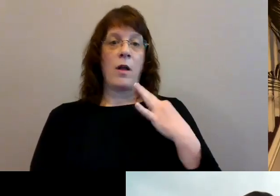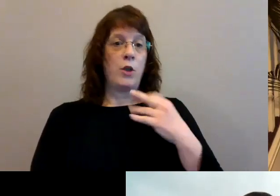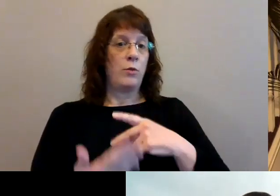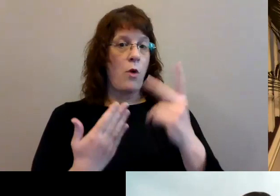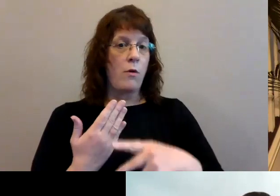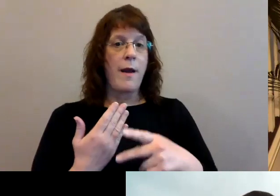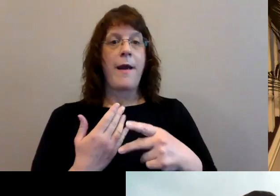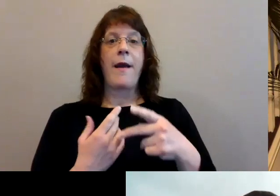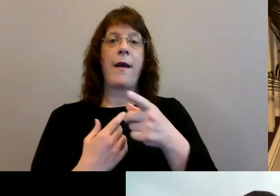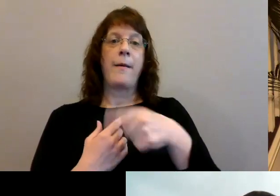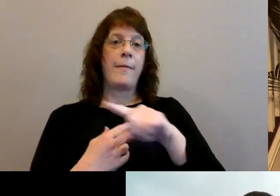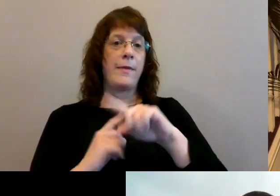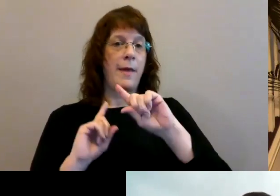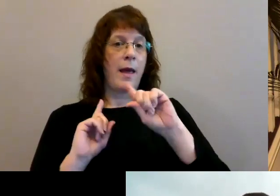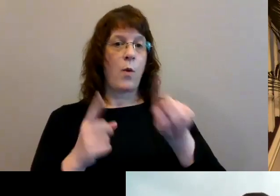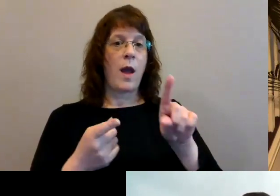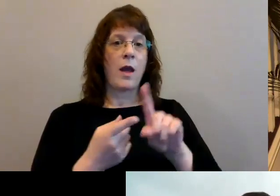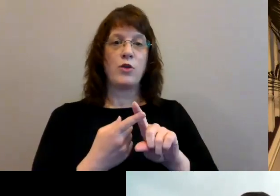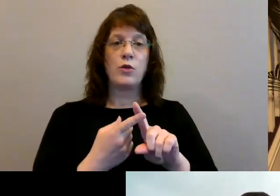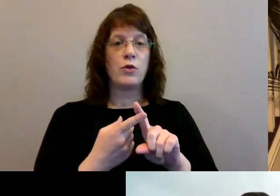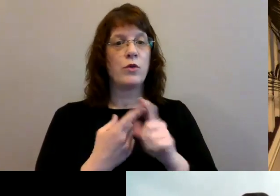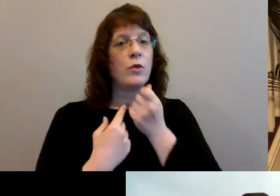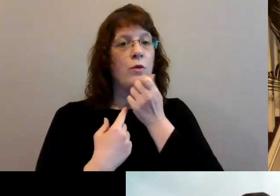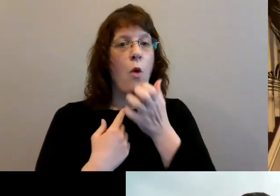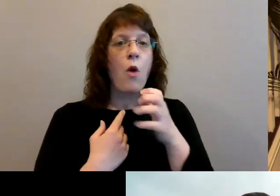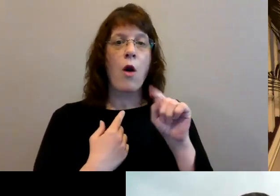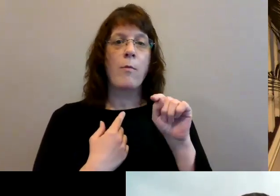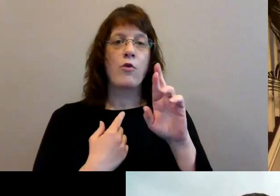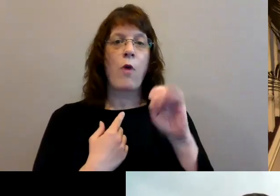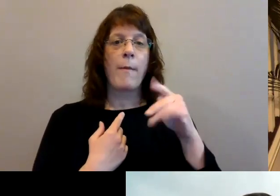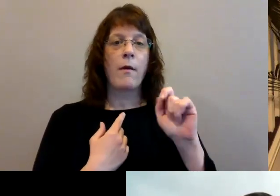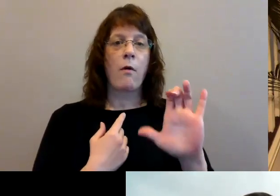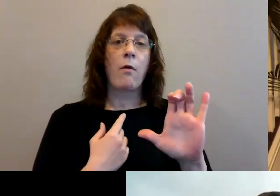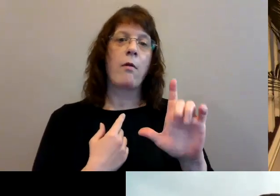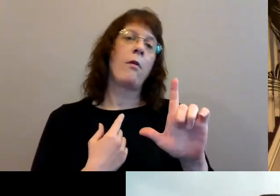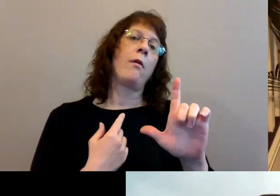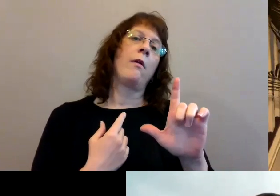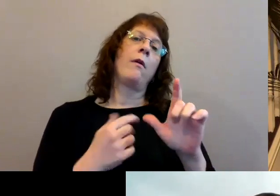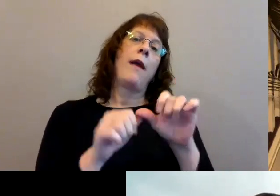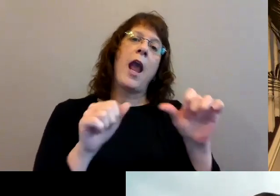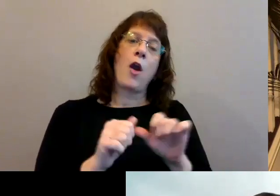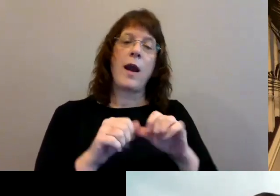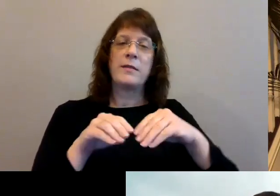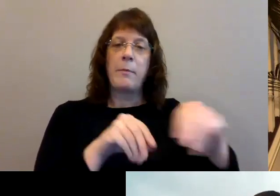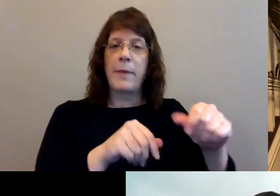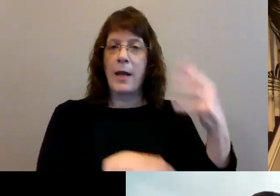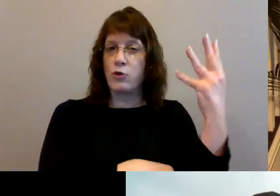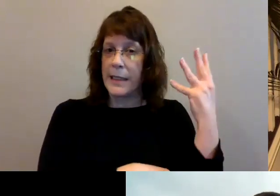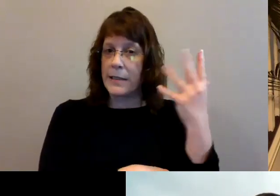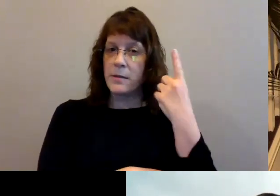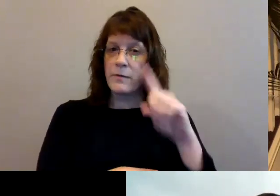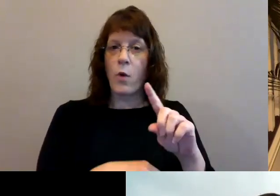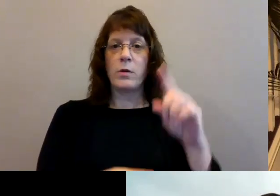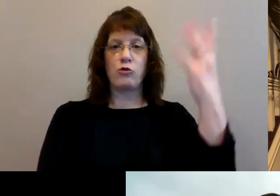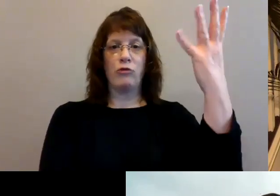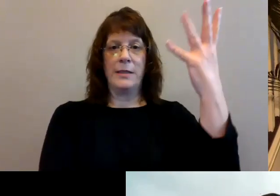went in the tropical areas and they were planting trees, for example. And so then you have to pay for your